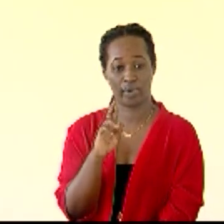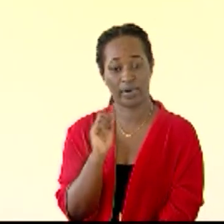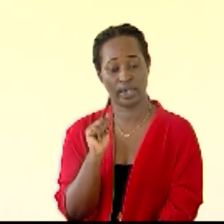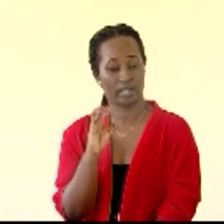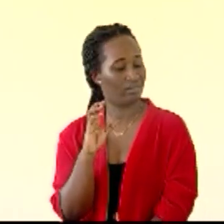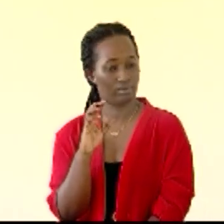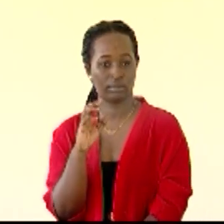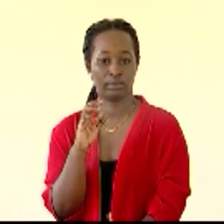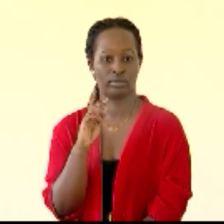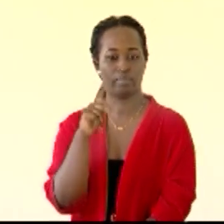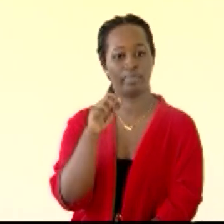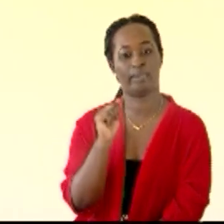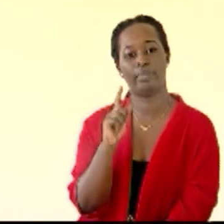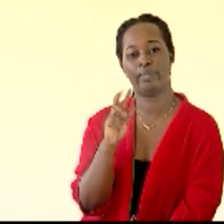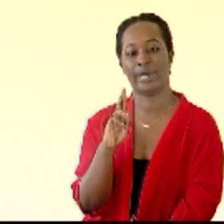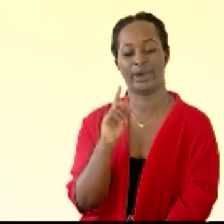with energy,